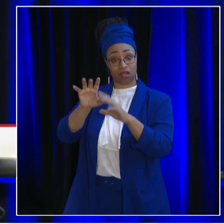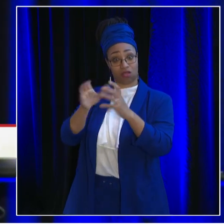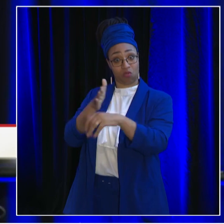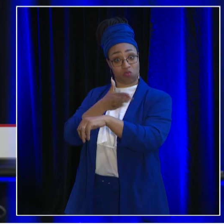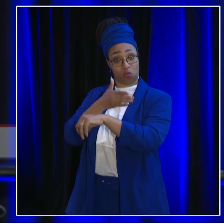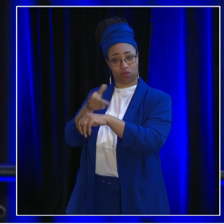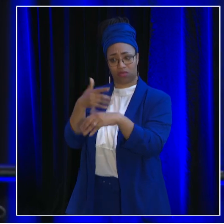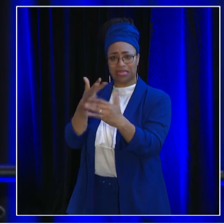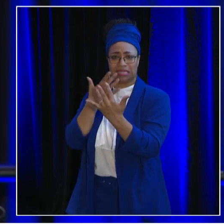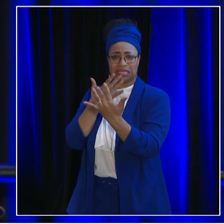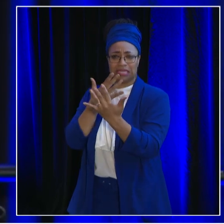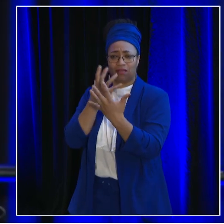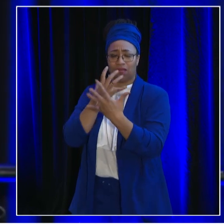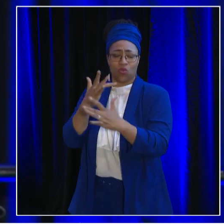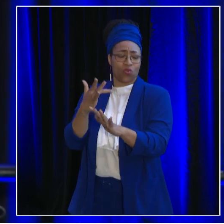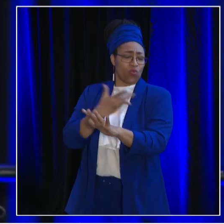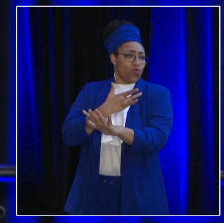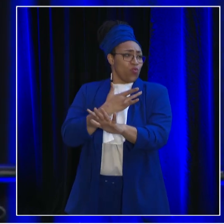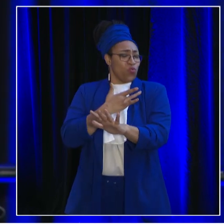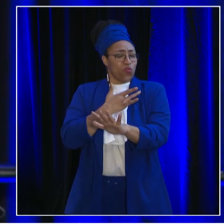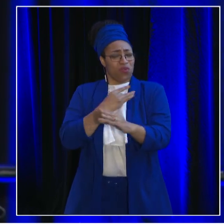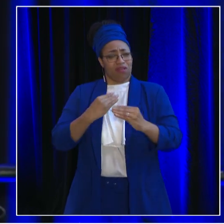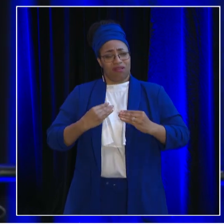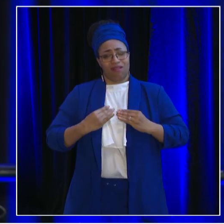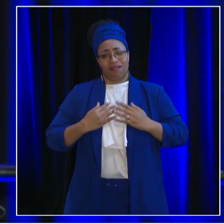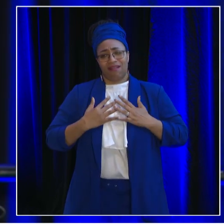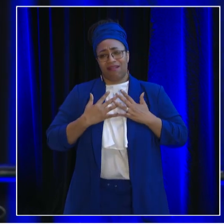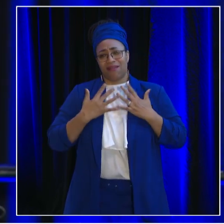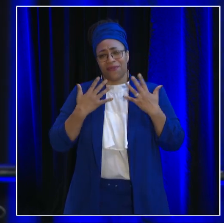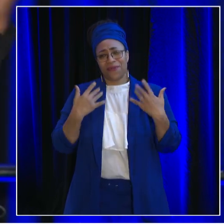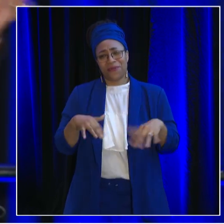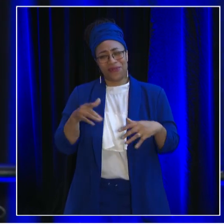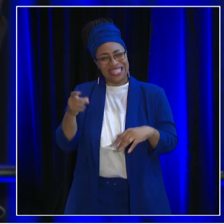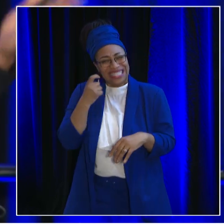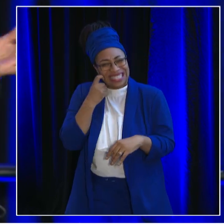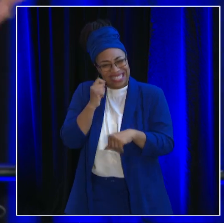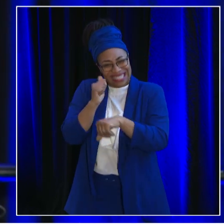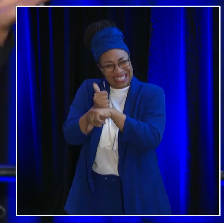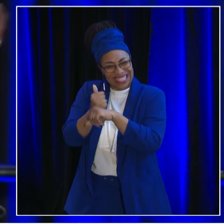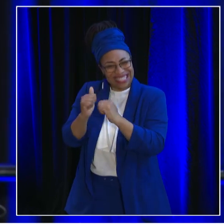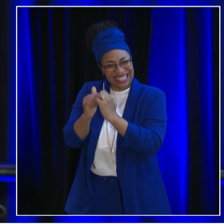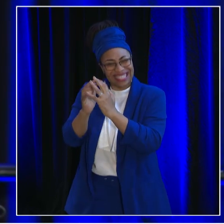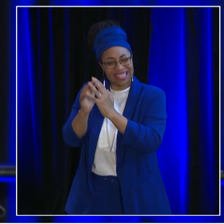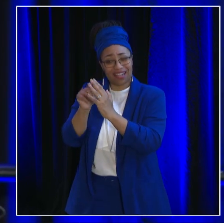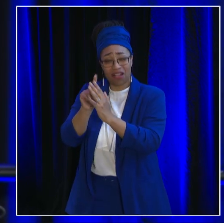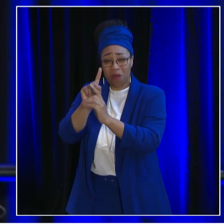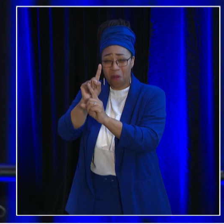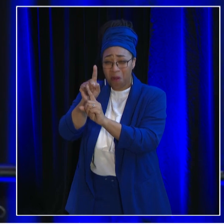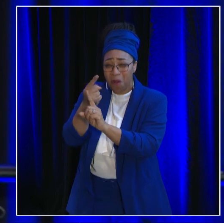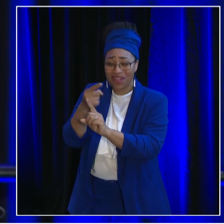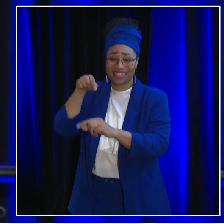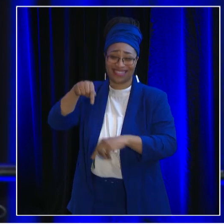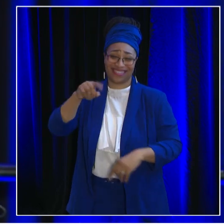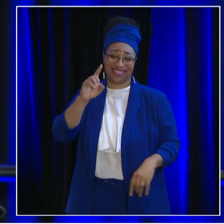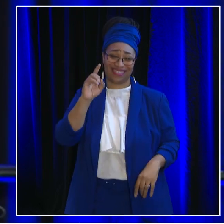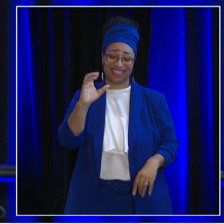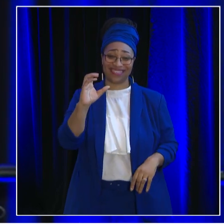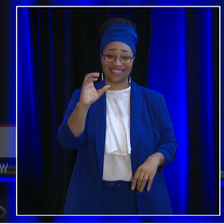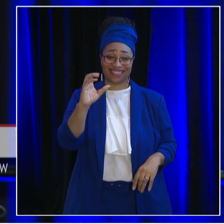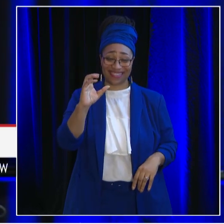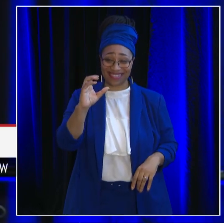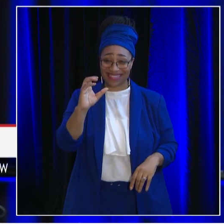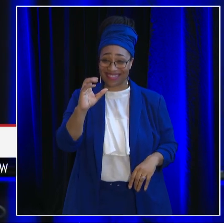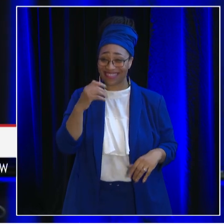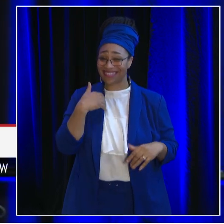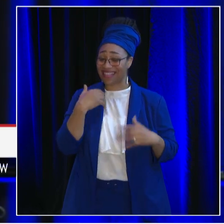Secretary Bassett tells me that they are newly formed and the only one in the city. So another round of applause. They were amazing.